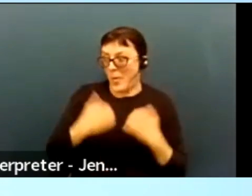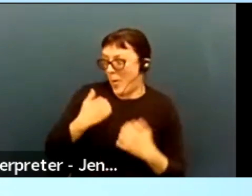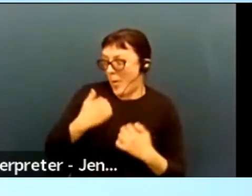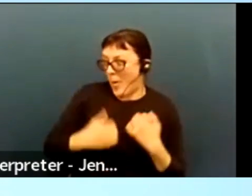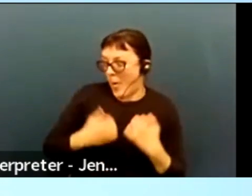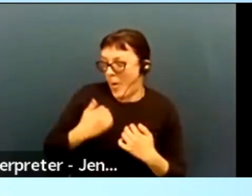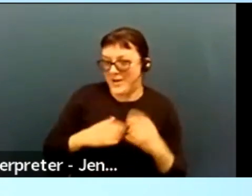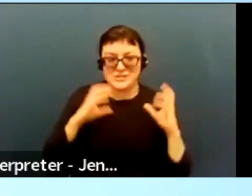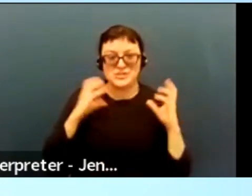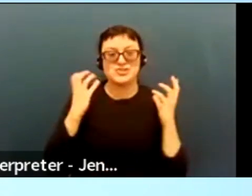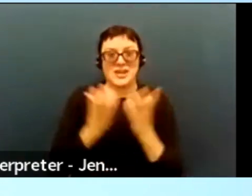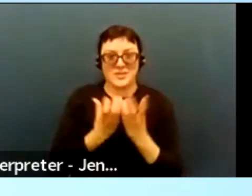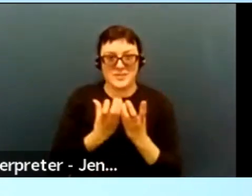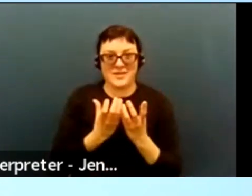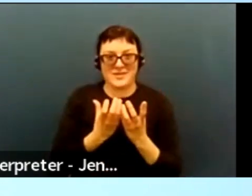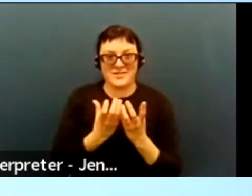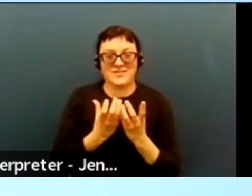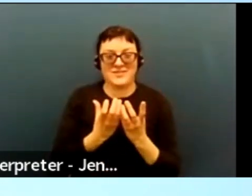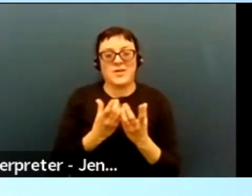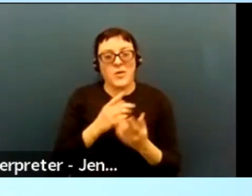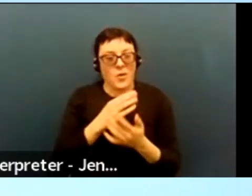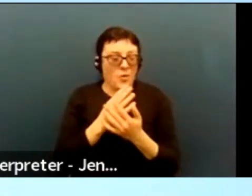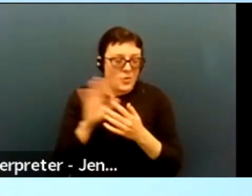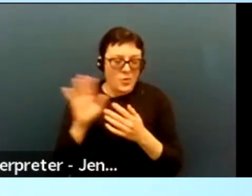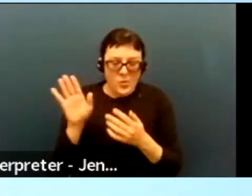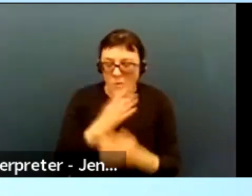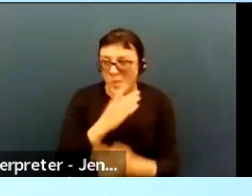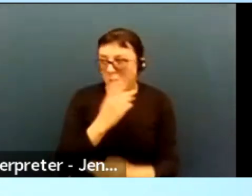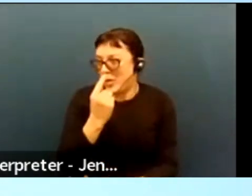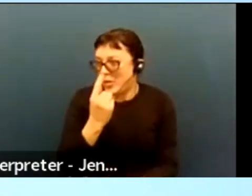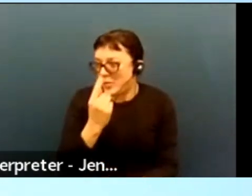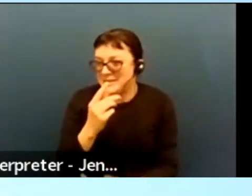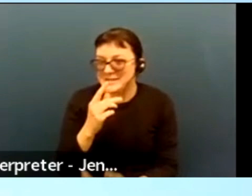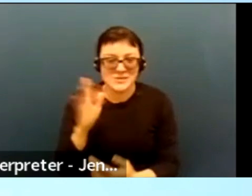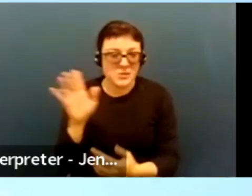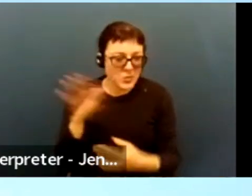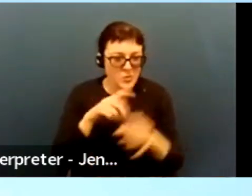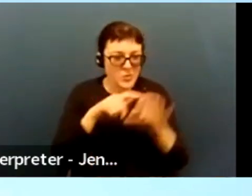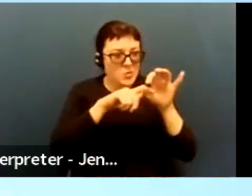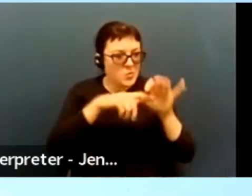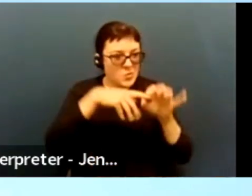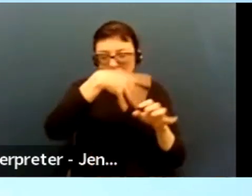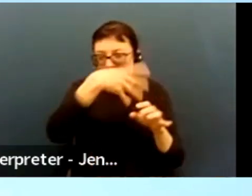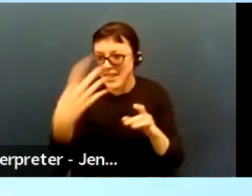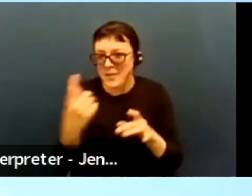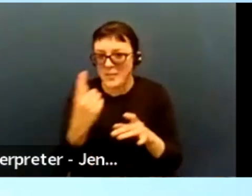sometimes radical with a twist of the tradition. The sky